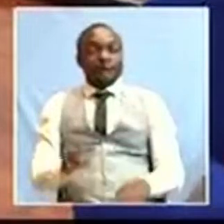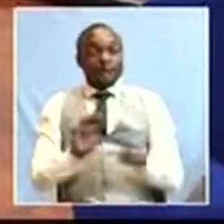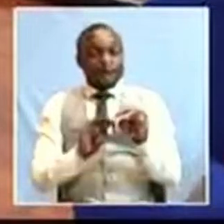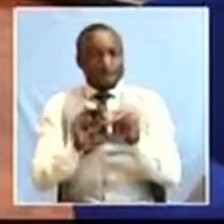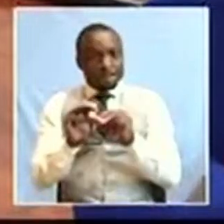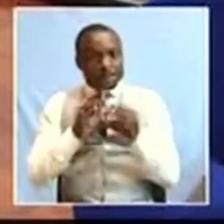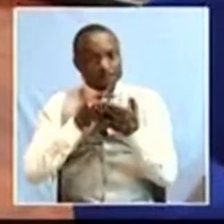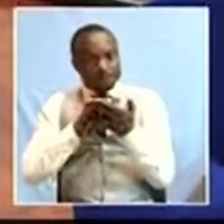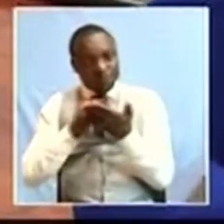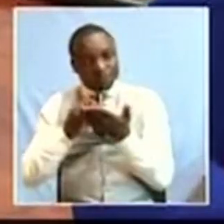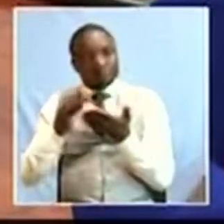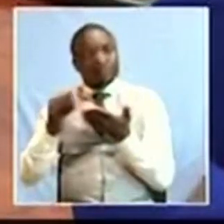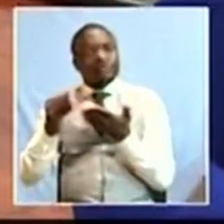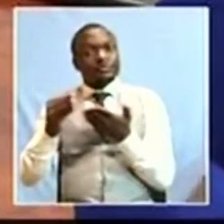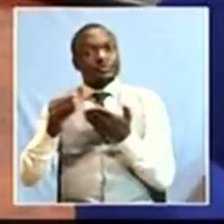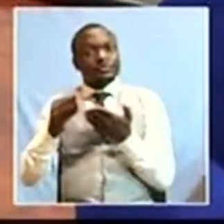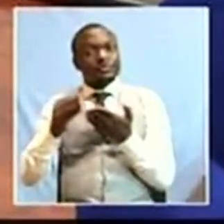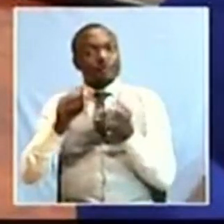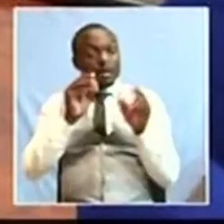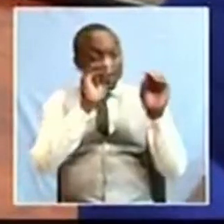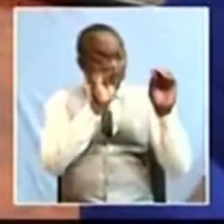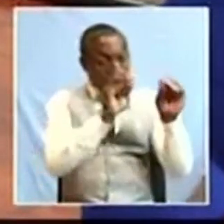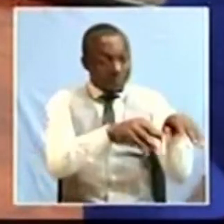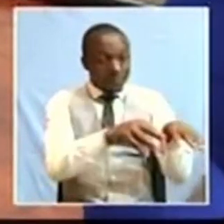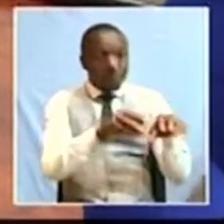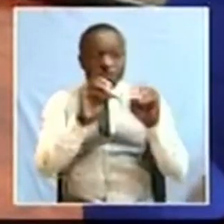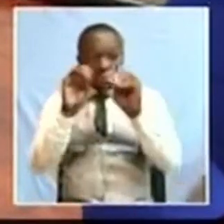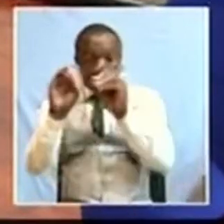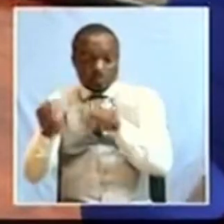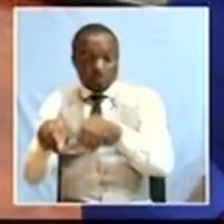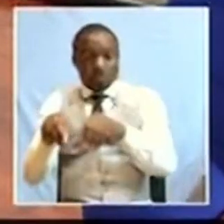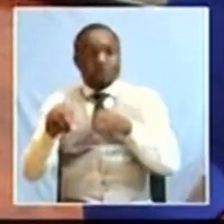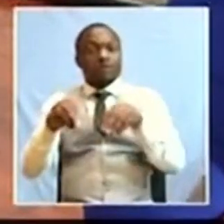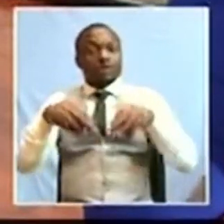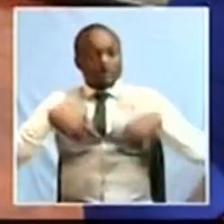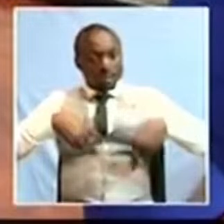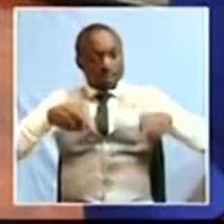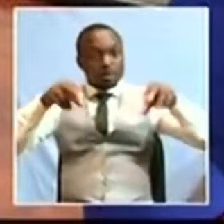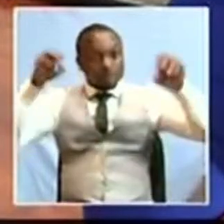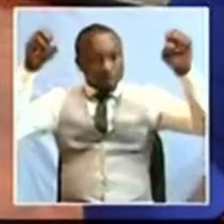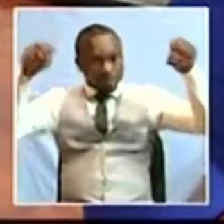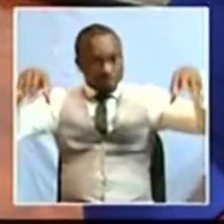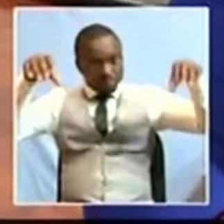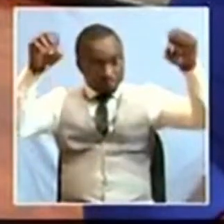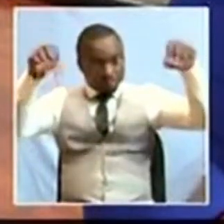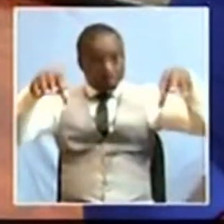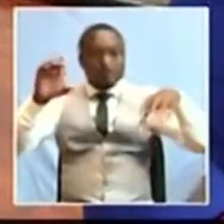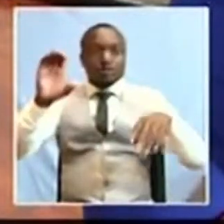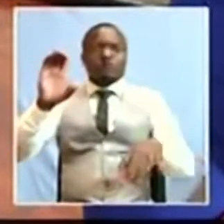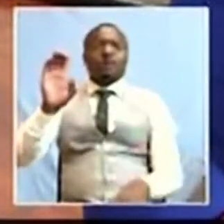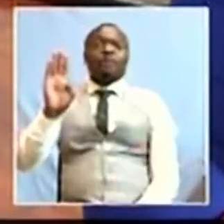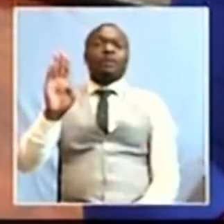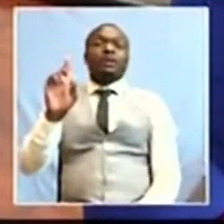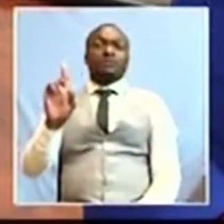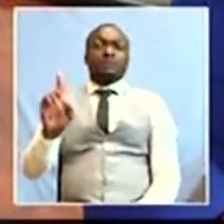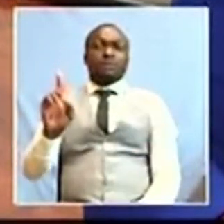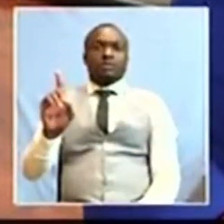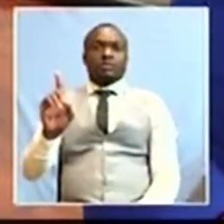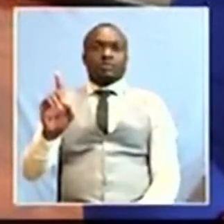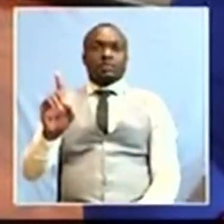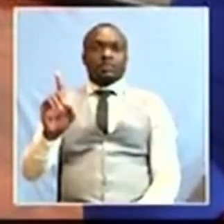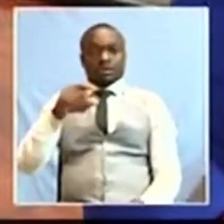management failed to install street lights in the central business district due